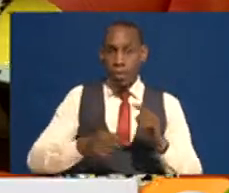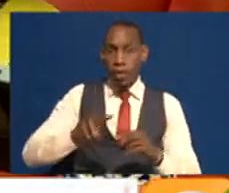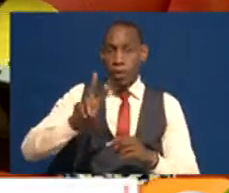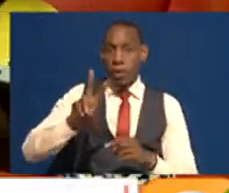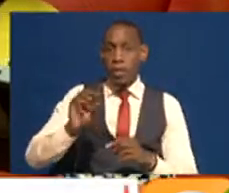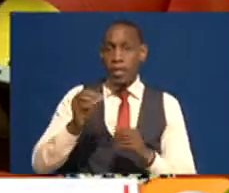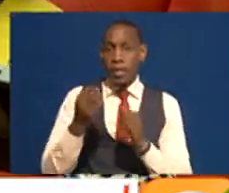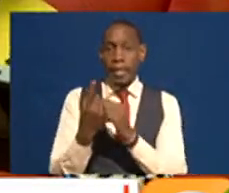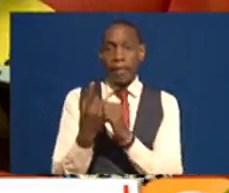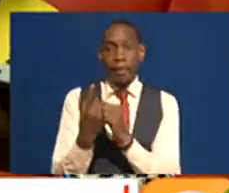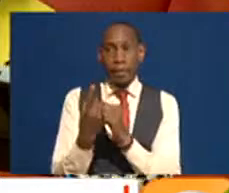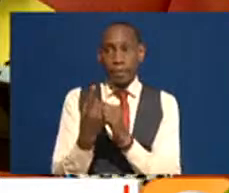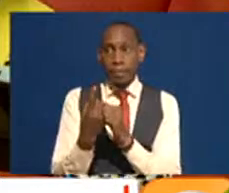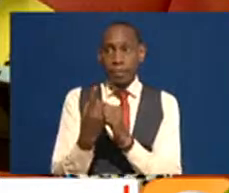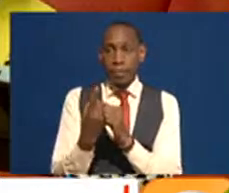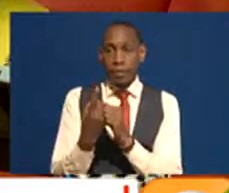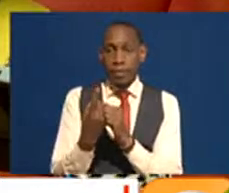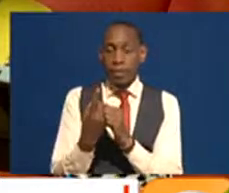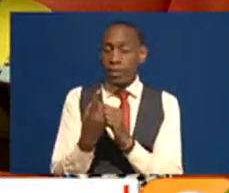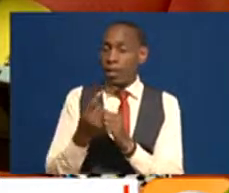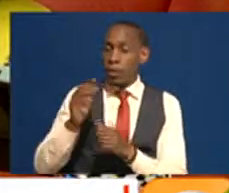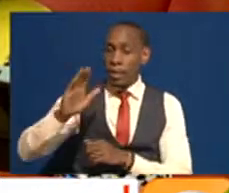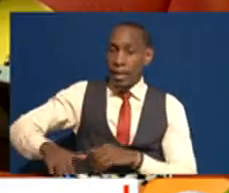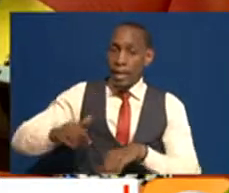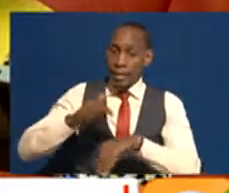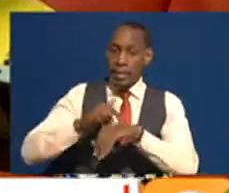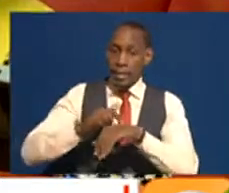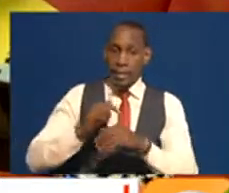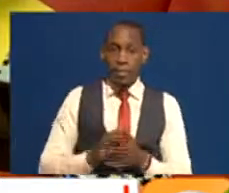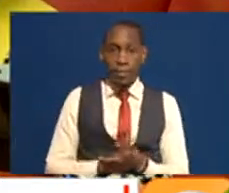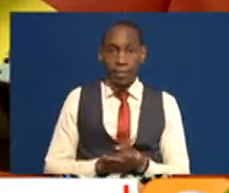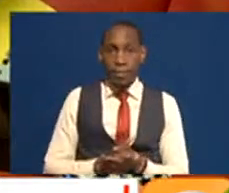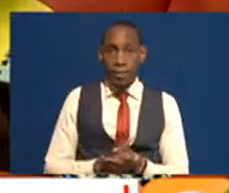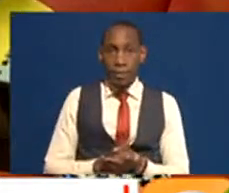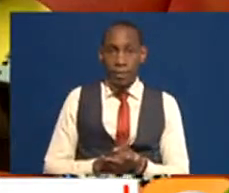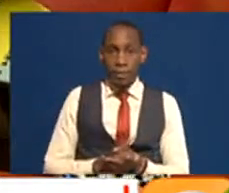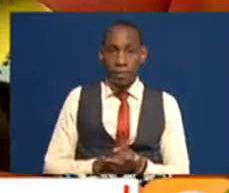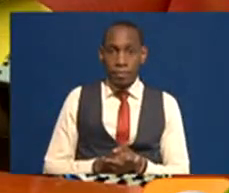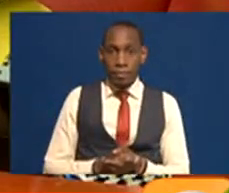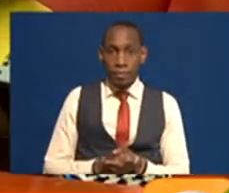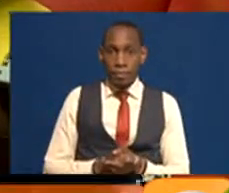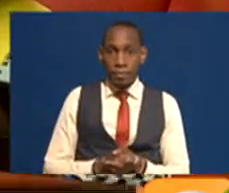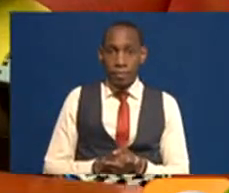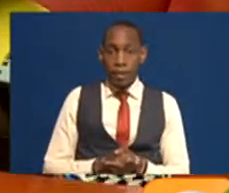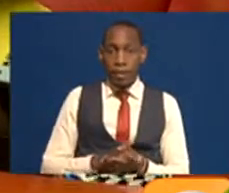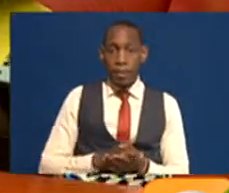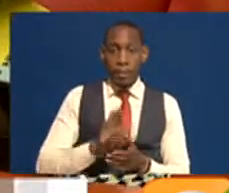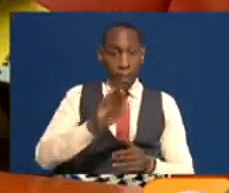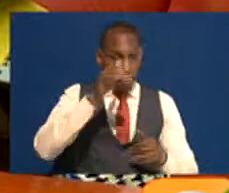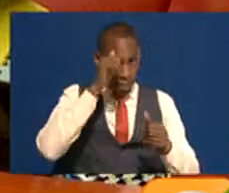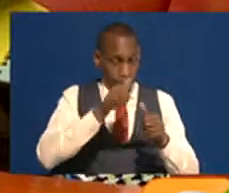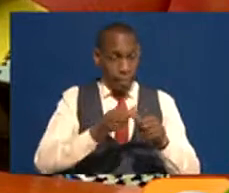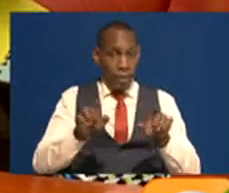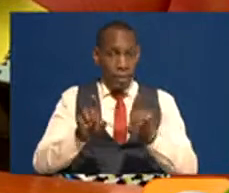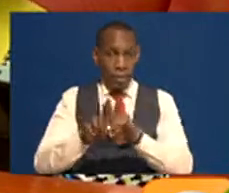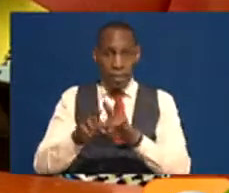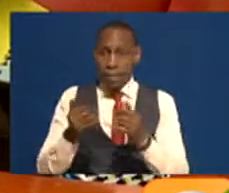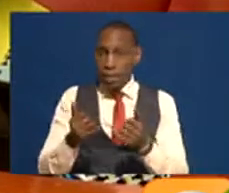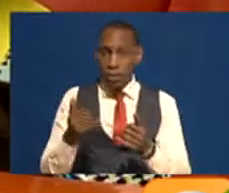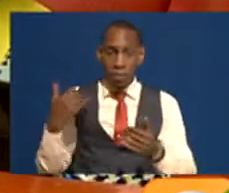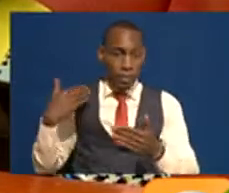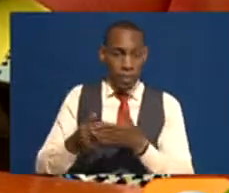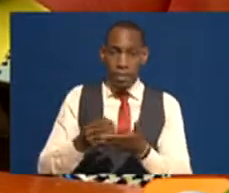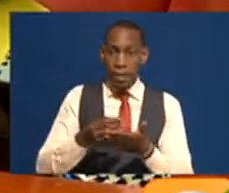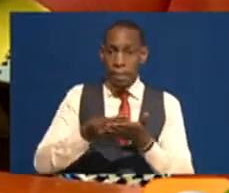2011. That is the last time. Those of you who have come from class, you remember. And since then, we have never been